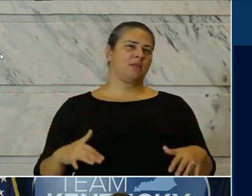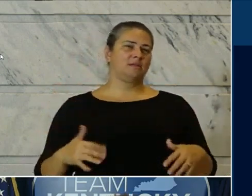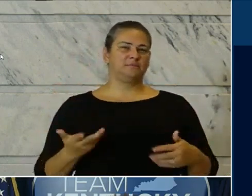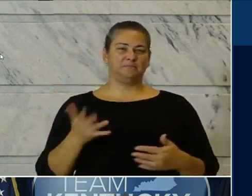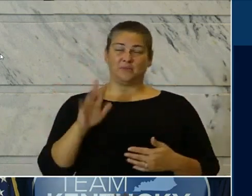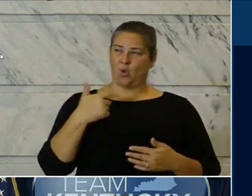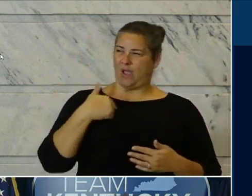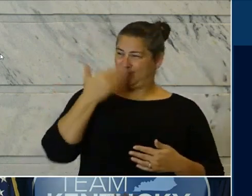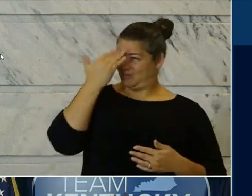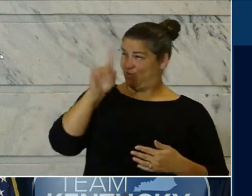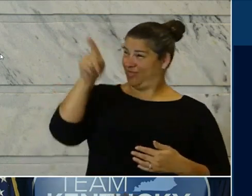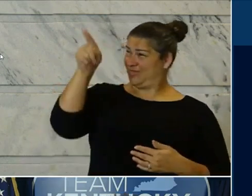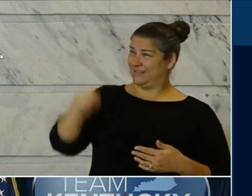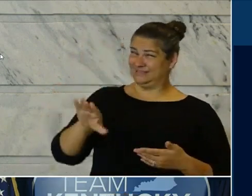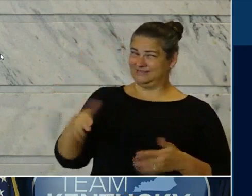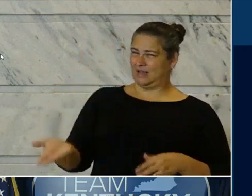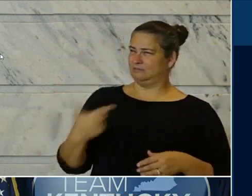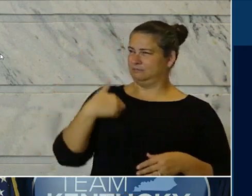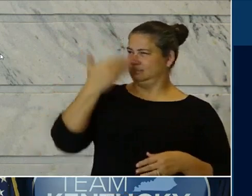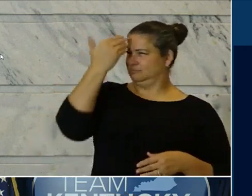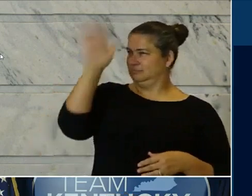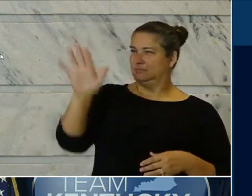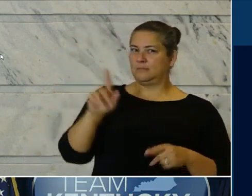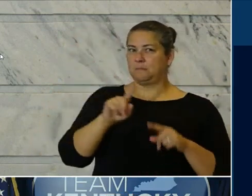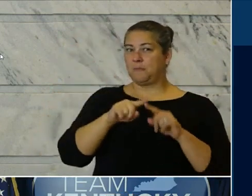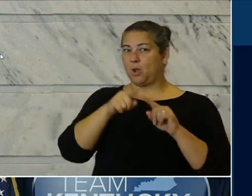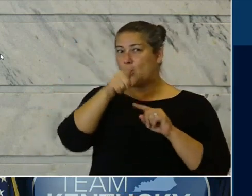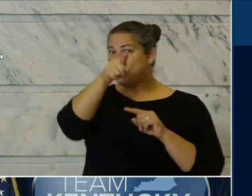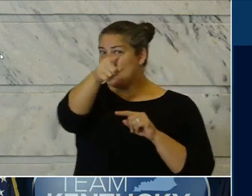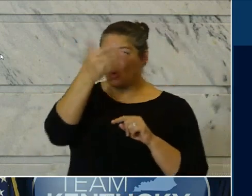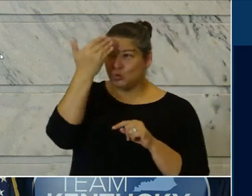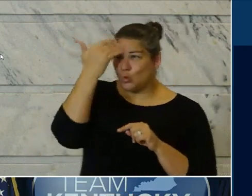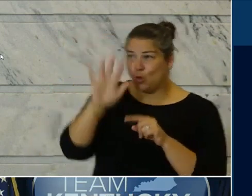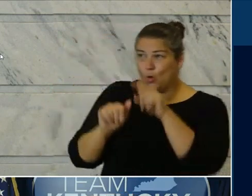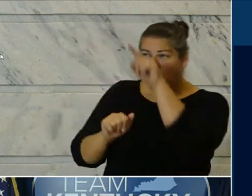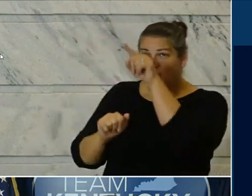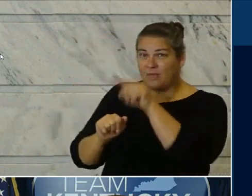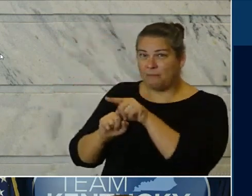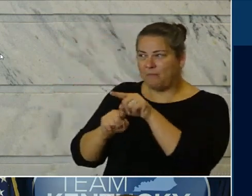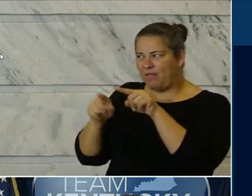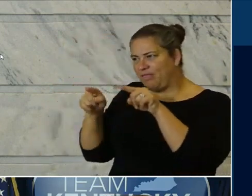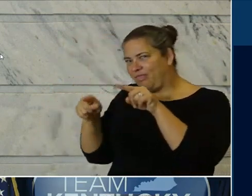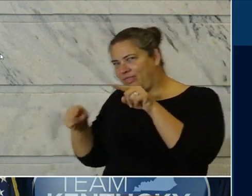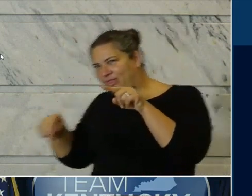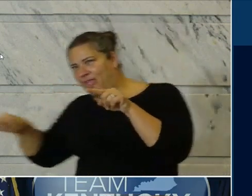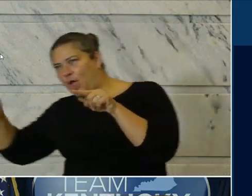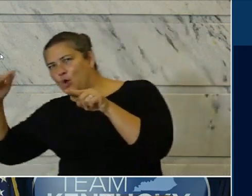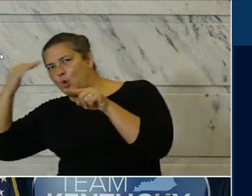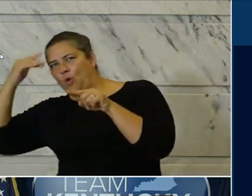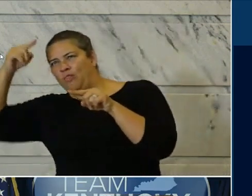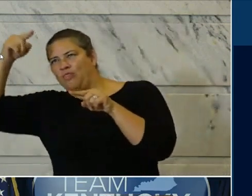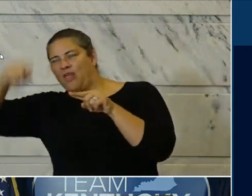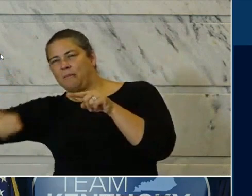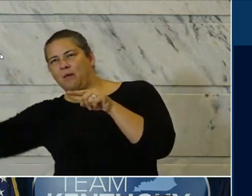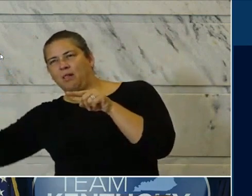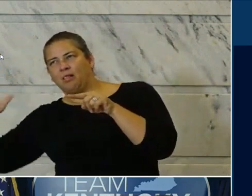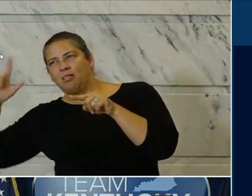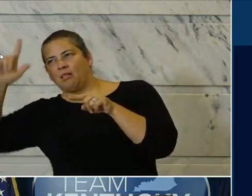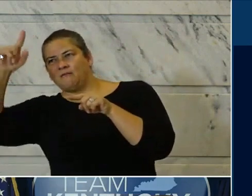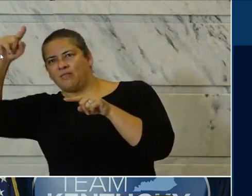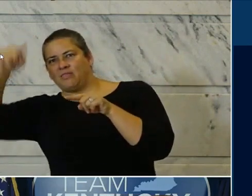them. And what we are seeing right now requires, I think, even more urgency. Can you show the graph